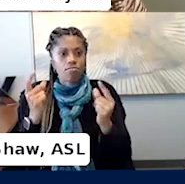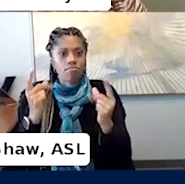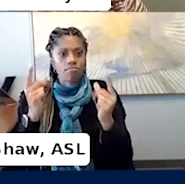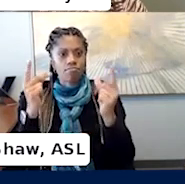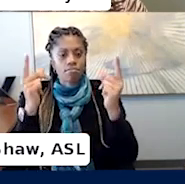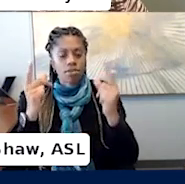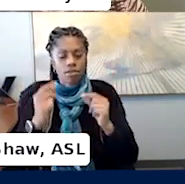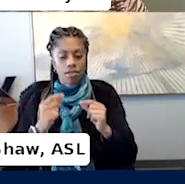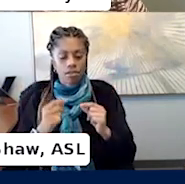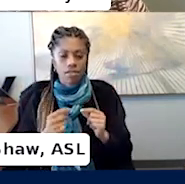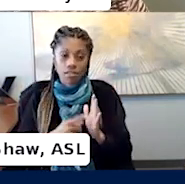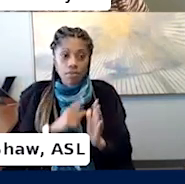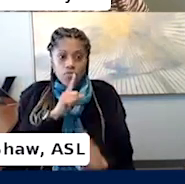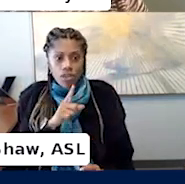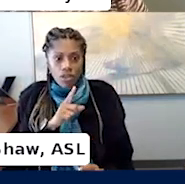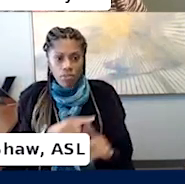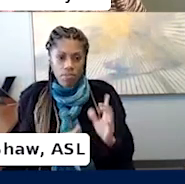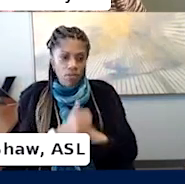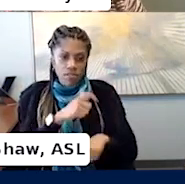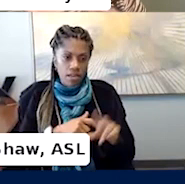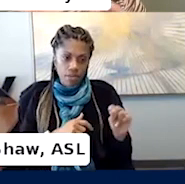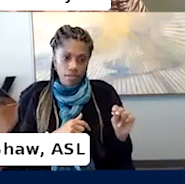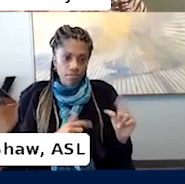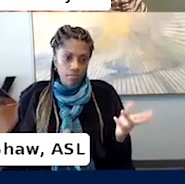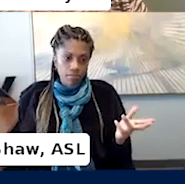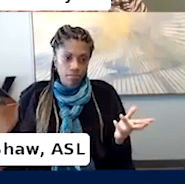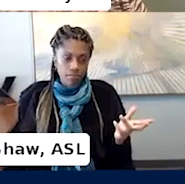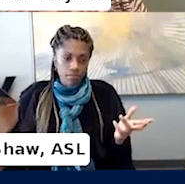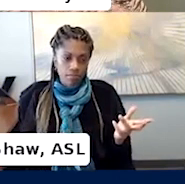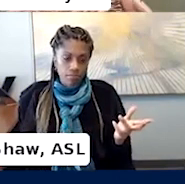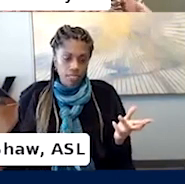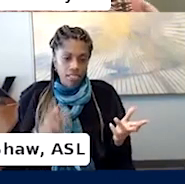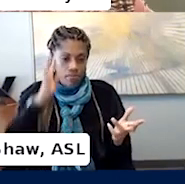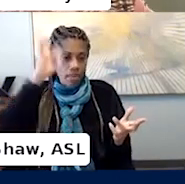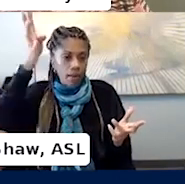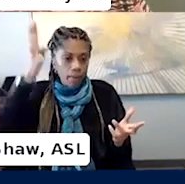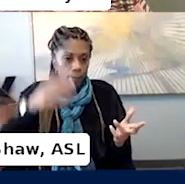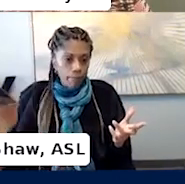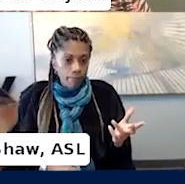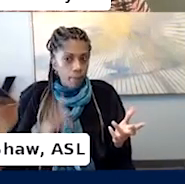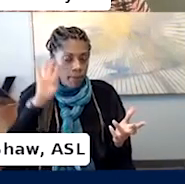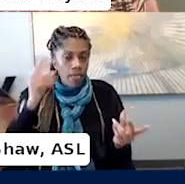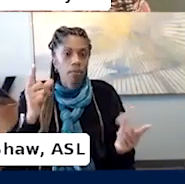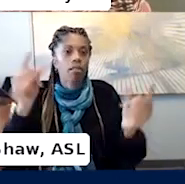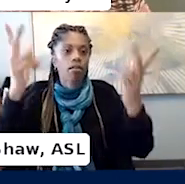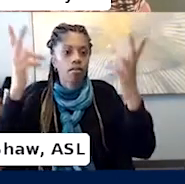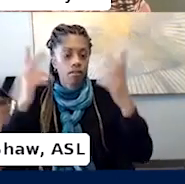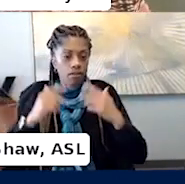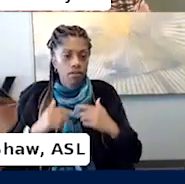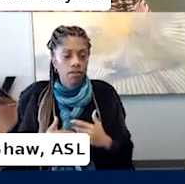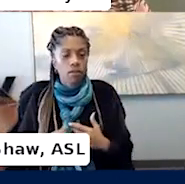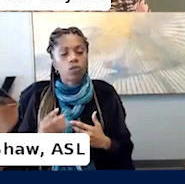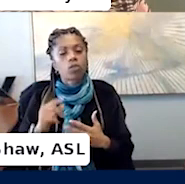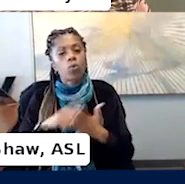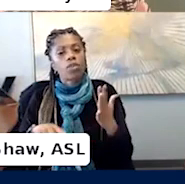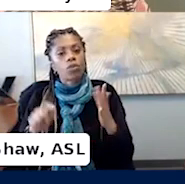Sometimes there's real urgency, but a lot of times it's manufactured urgency. And so what does that look like in the practice of the work